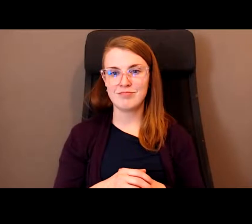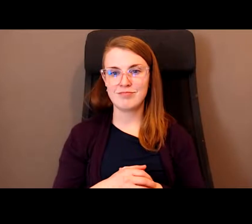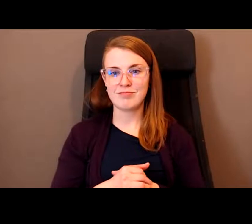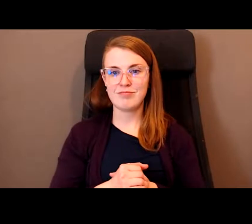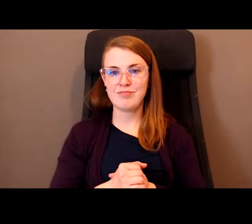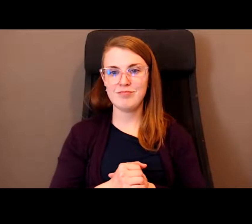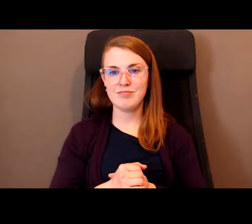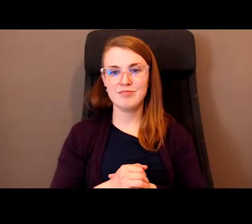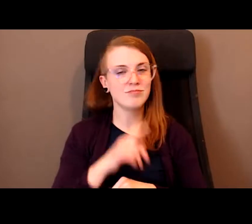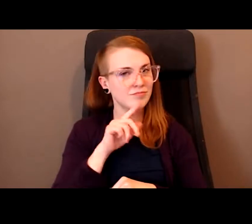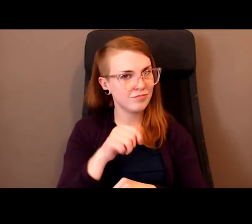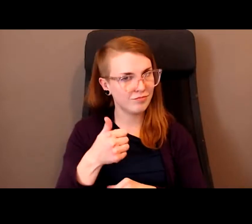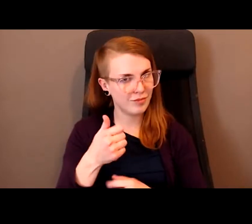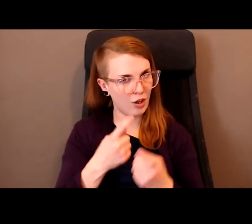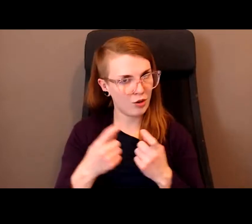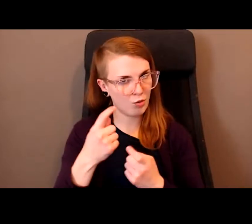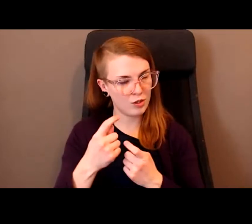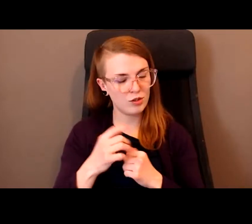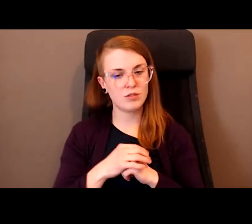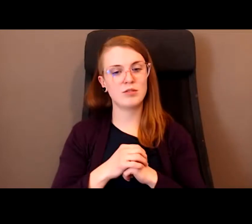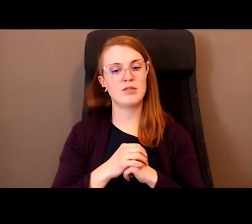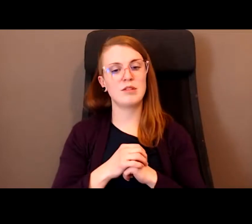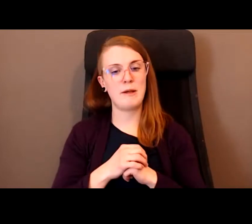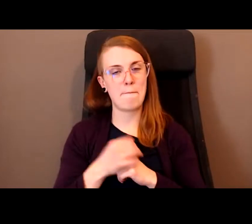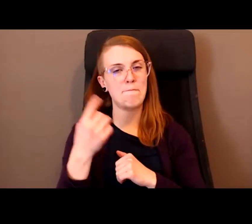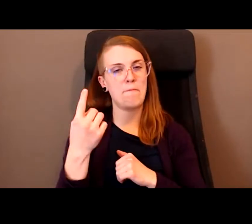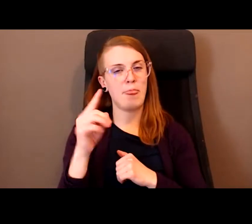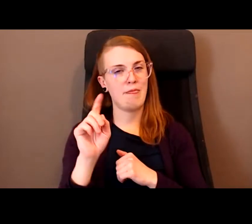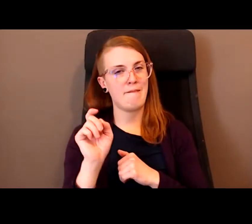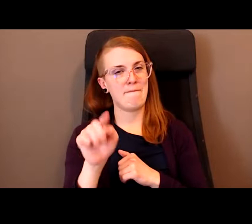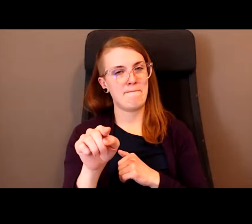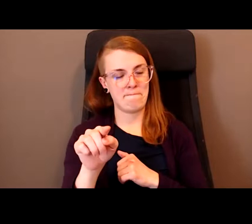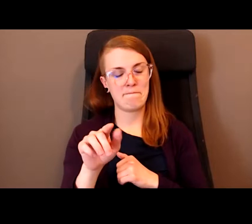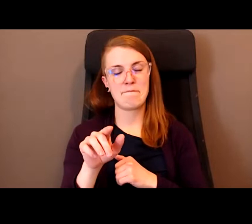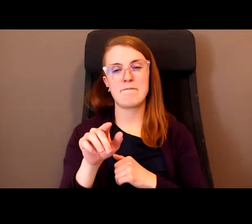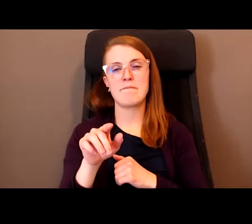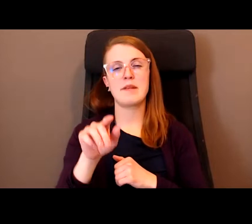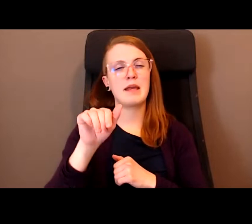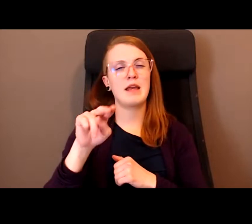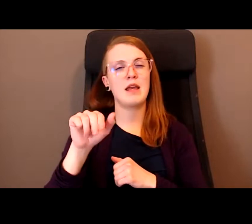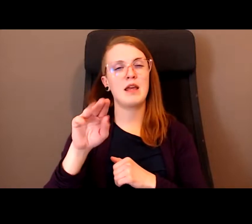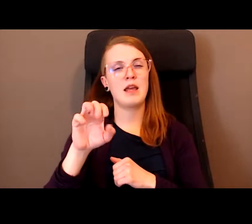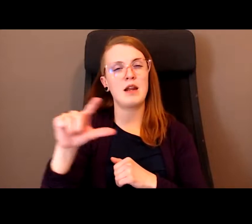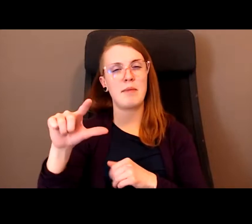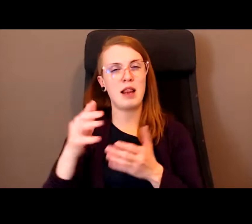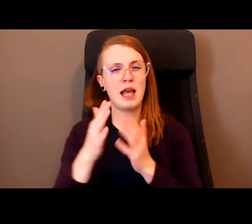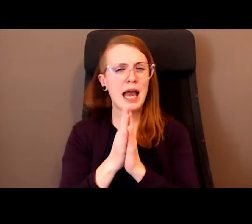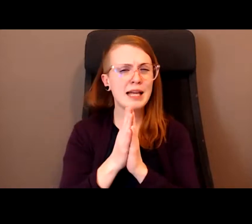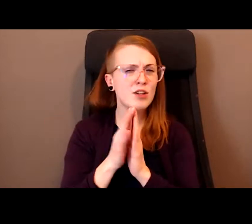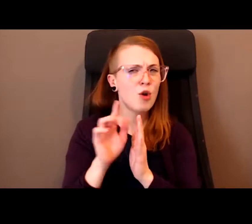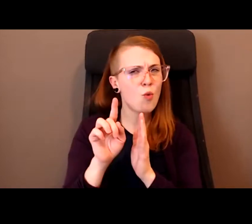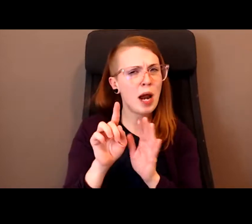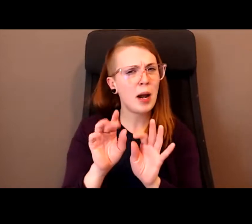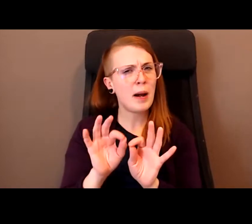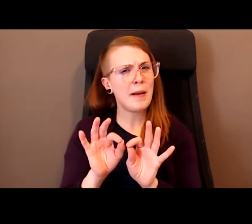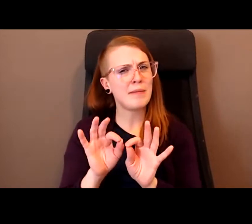see some other questions. One of the questions Mary Lou Bell is asking is, where would the main entrance be for Zilker Botanical Garden? Would